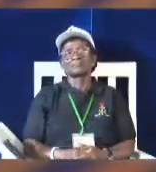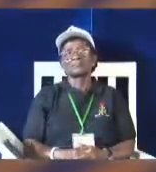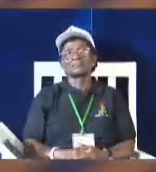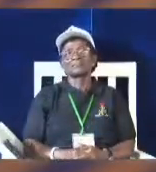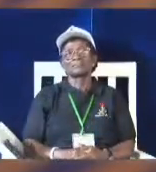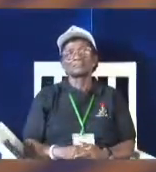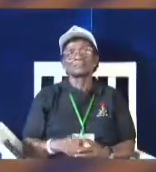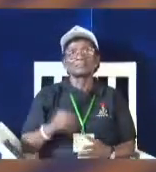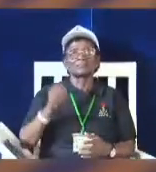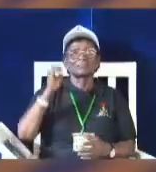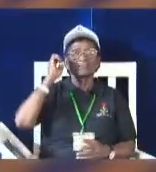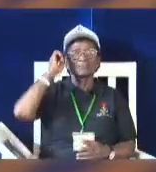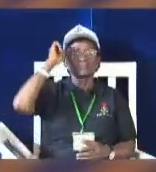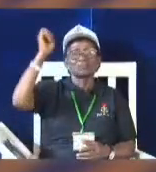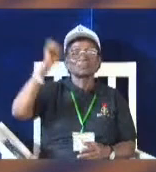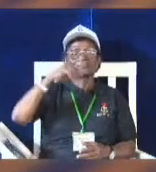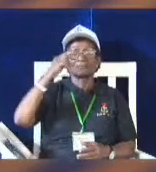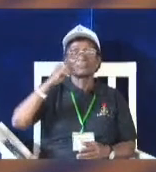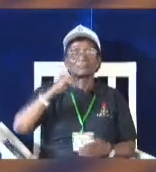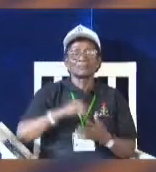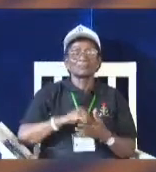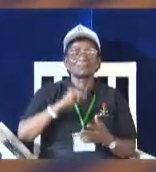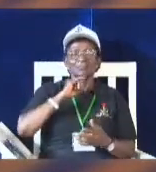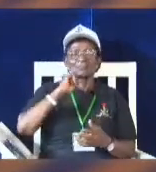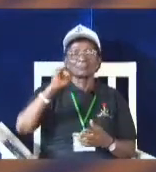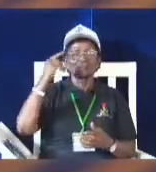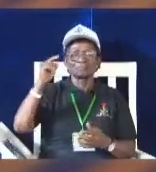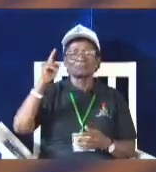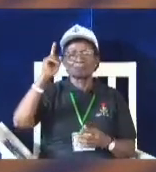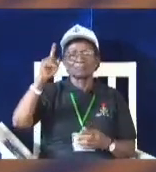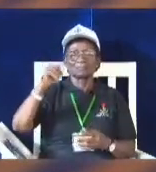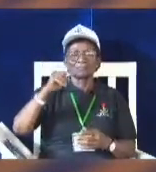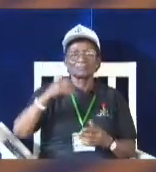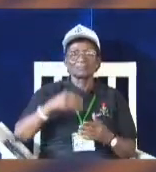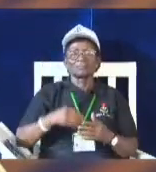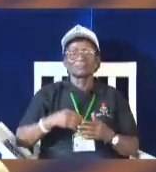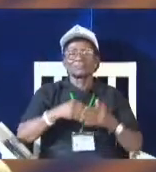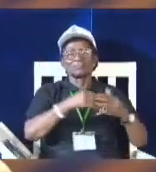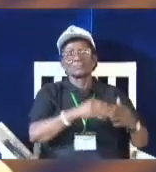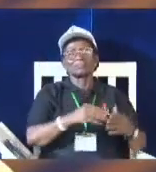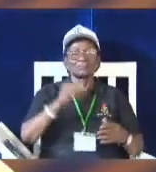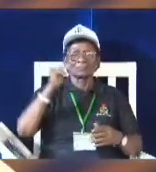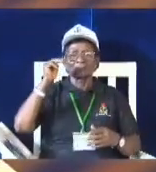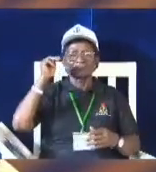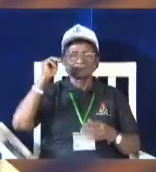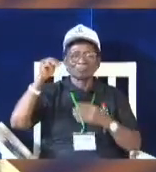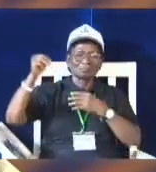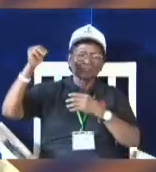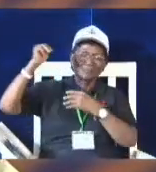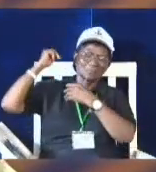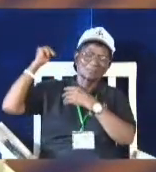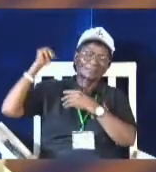He said, "It is the one behind him that I surrender to.